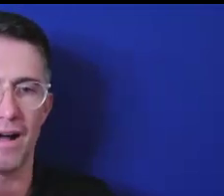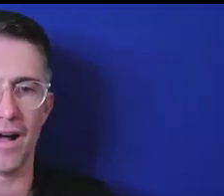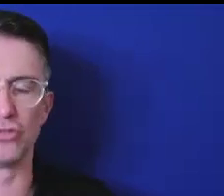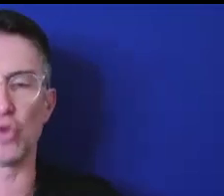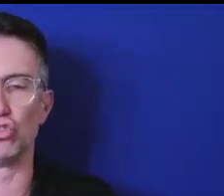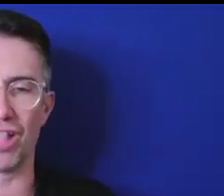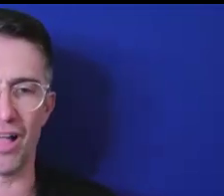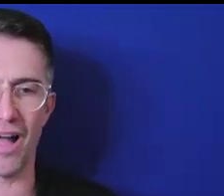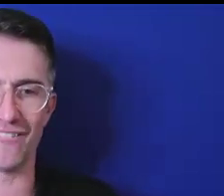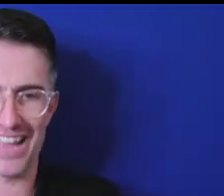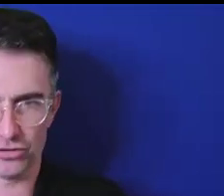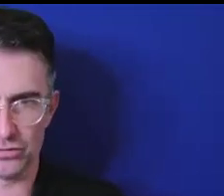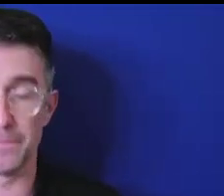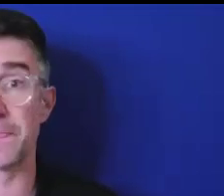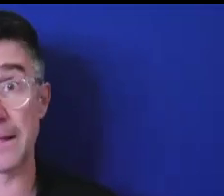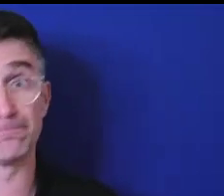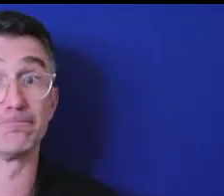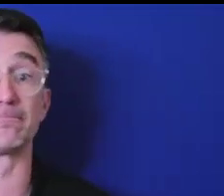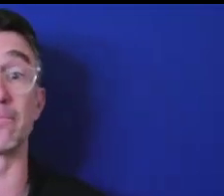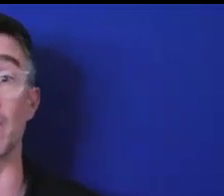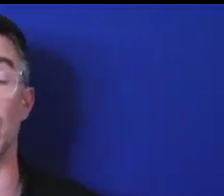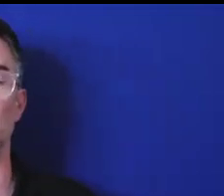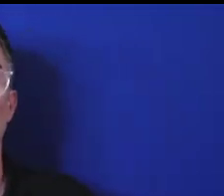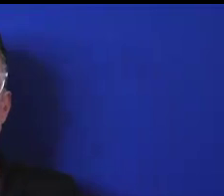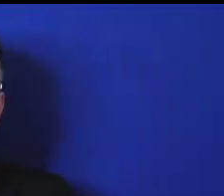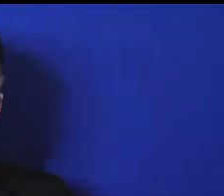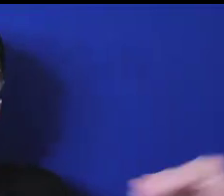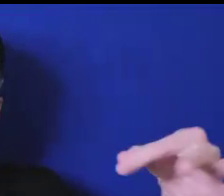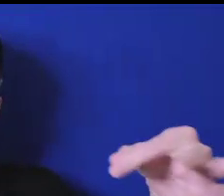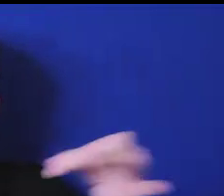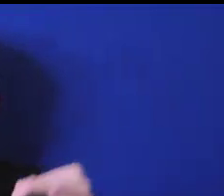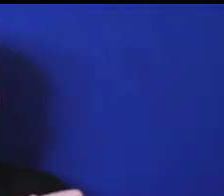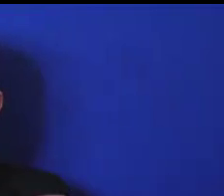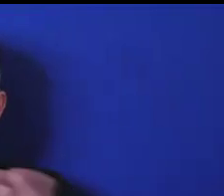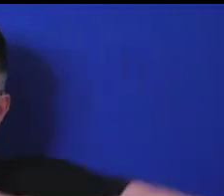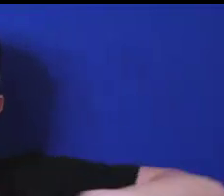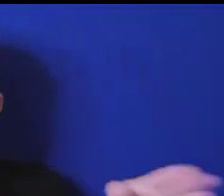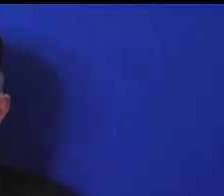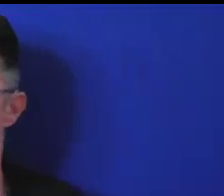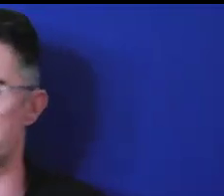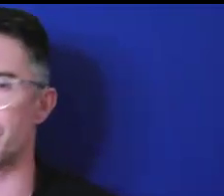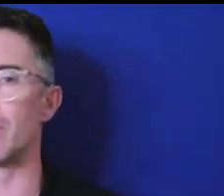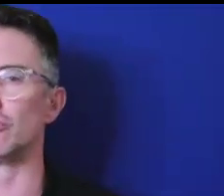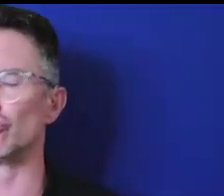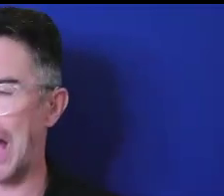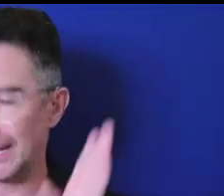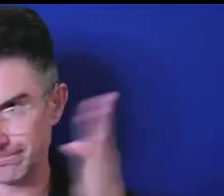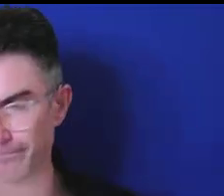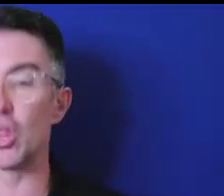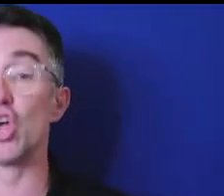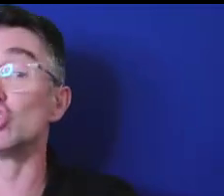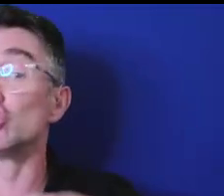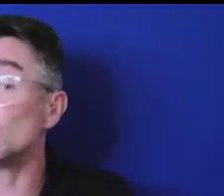medical doctor certification to the social and rights-based disability identification for the people